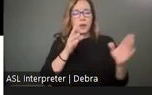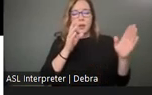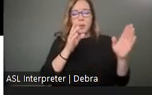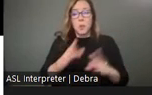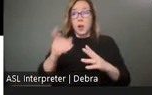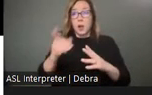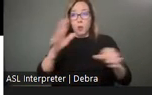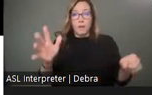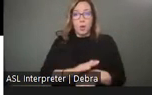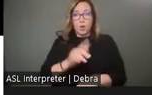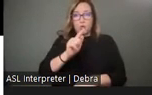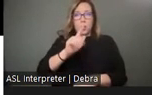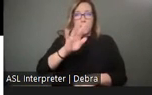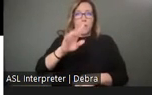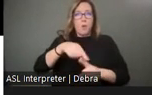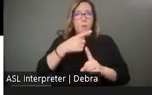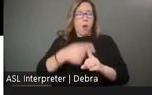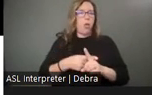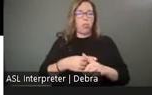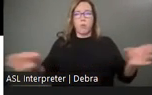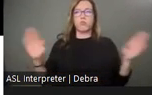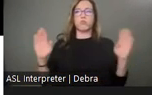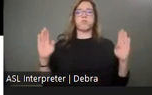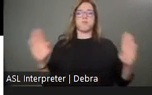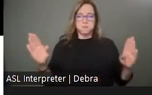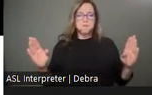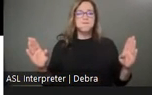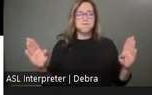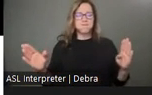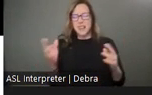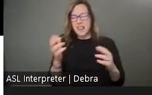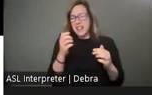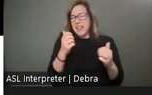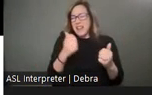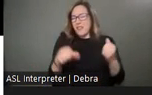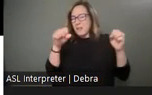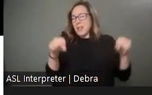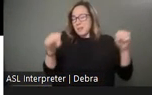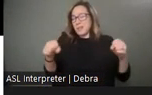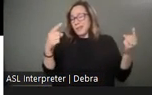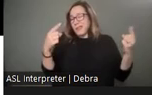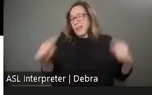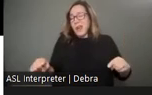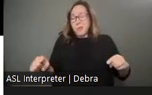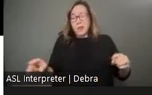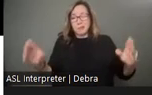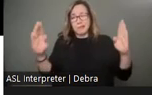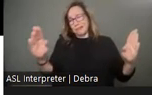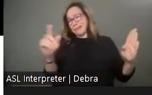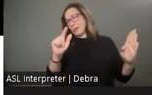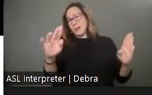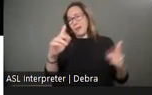full 24-month period of performance. That's looking at every possibility of what could happen in that full 24-month